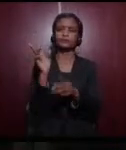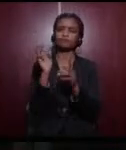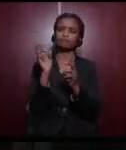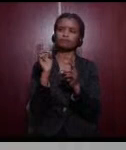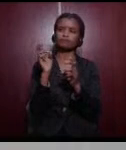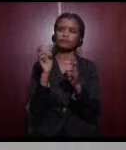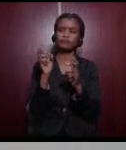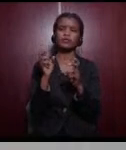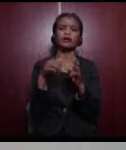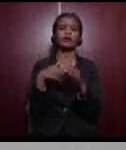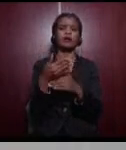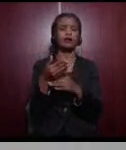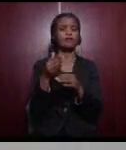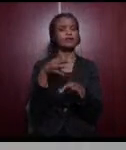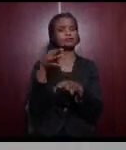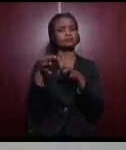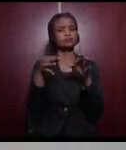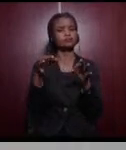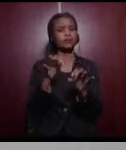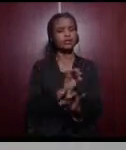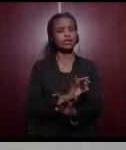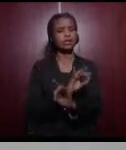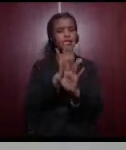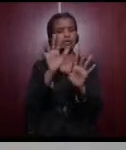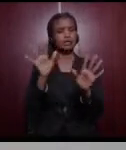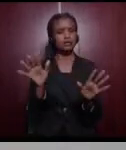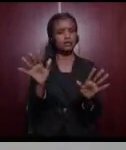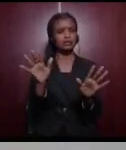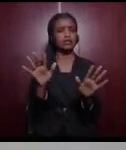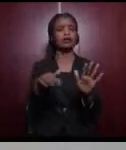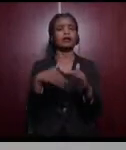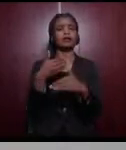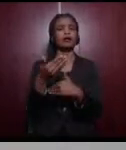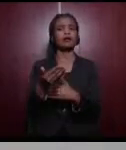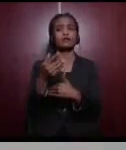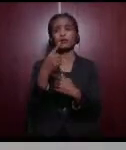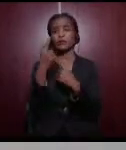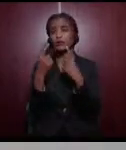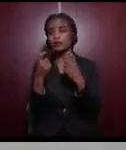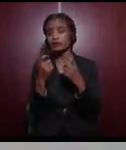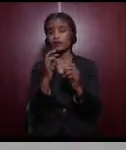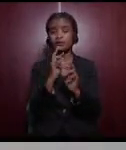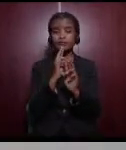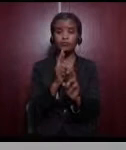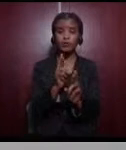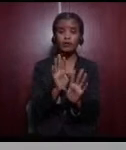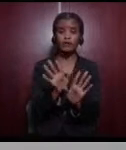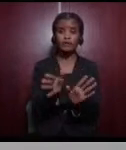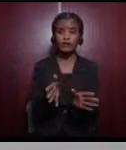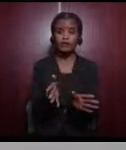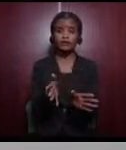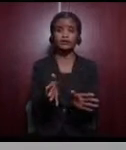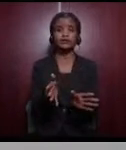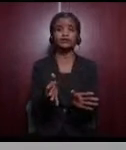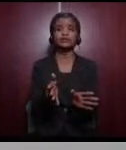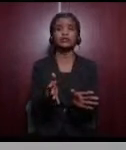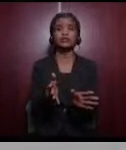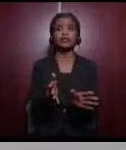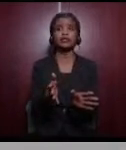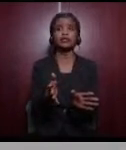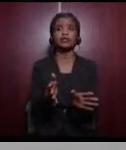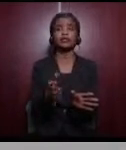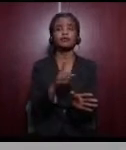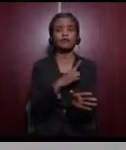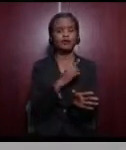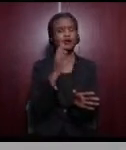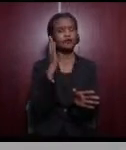was given, after the responses to the questions that Ramaphosa, and I know that there are a lot of